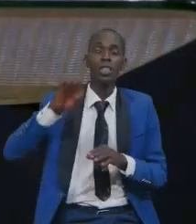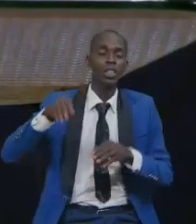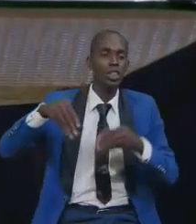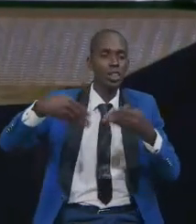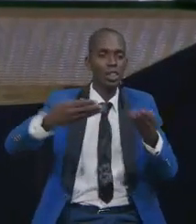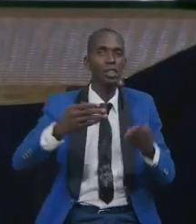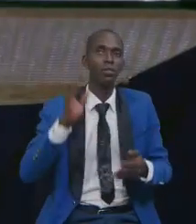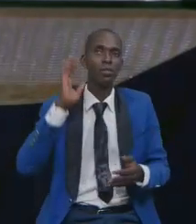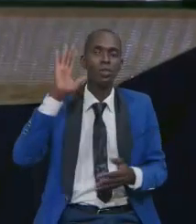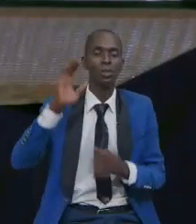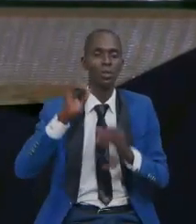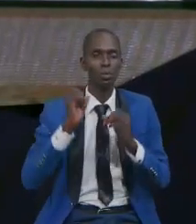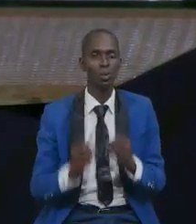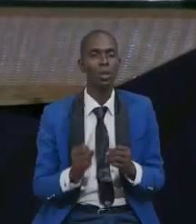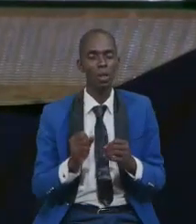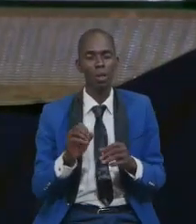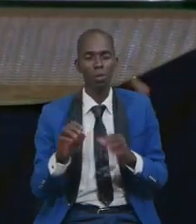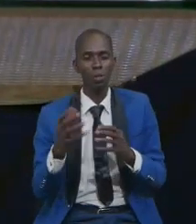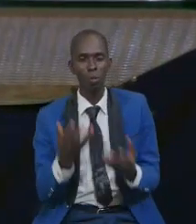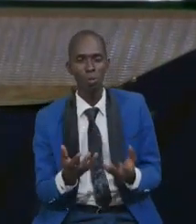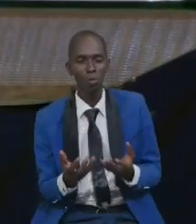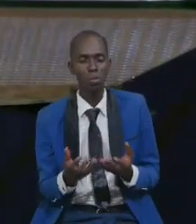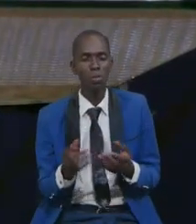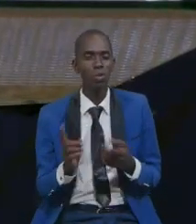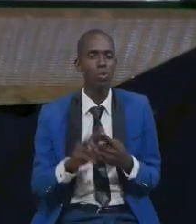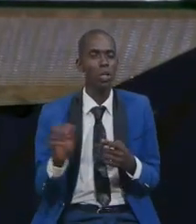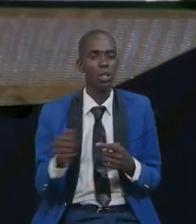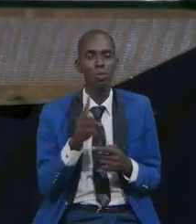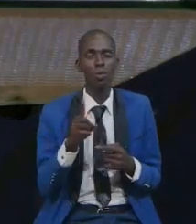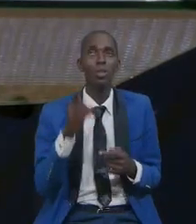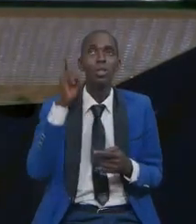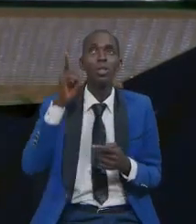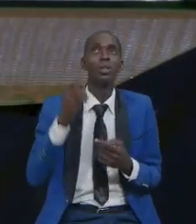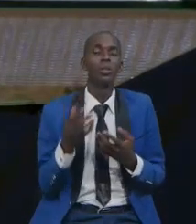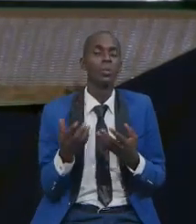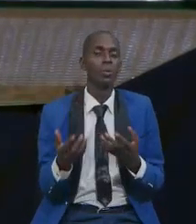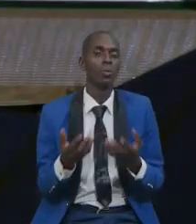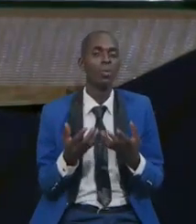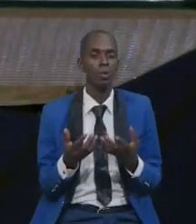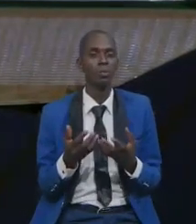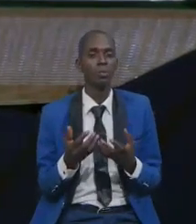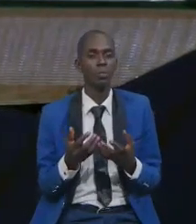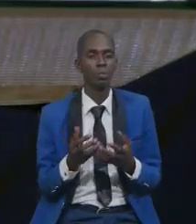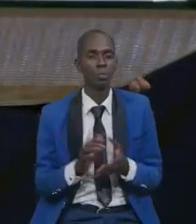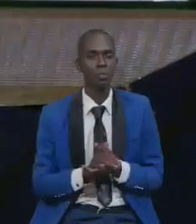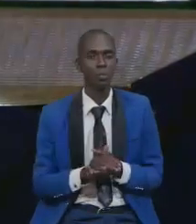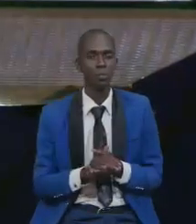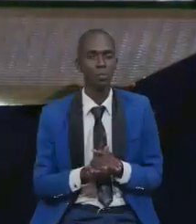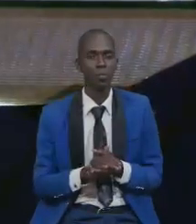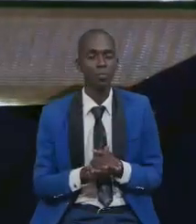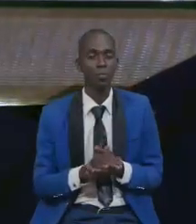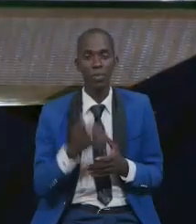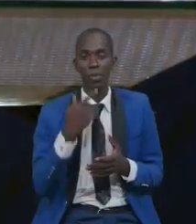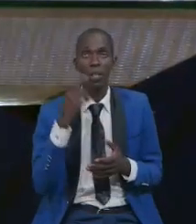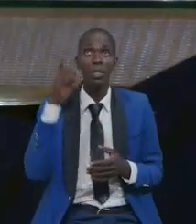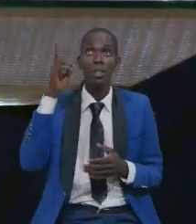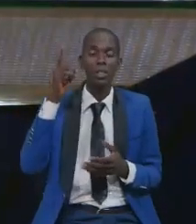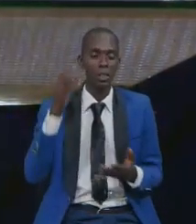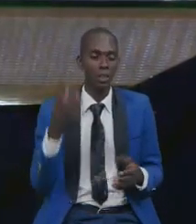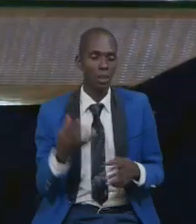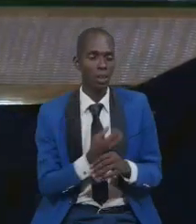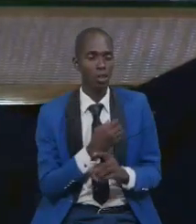and setteth up over it the basest of men. He sets up